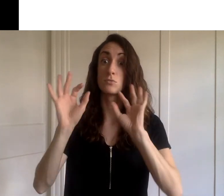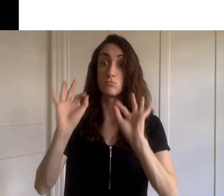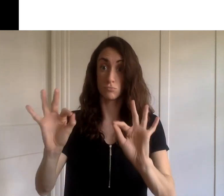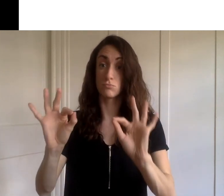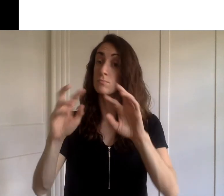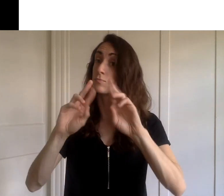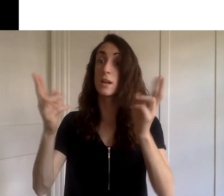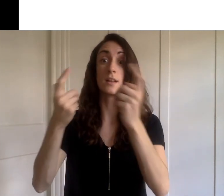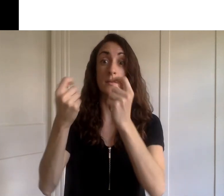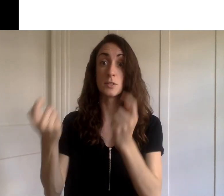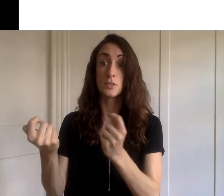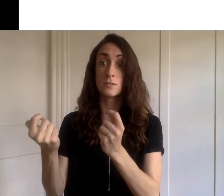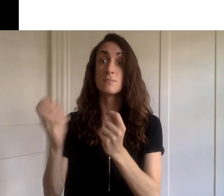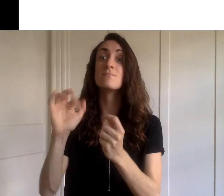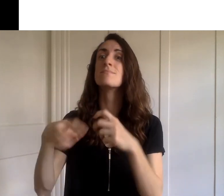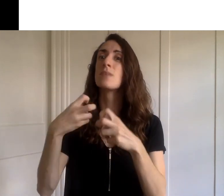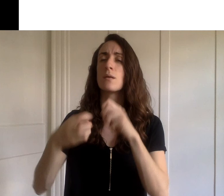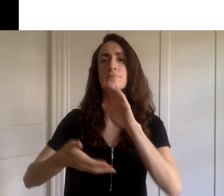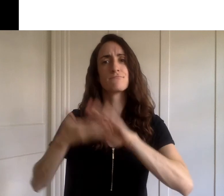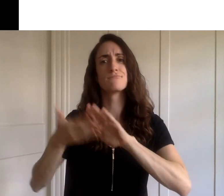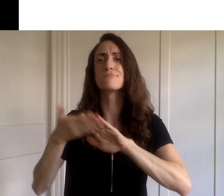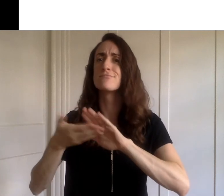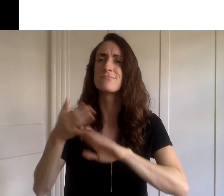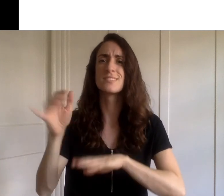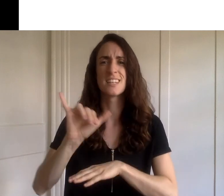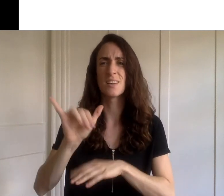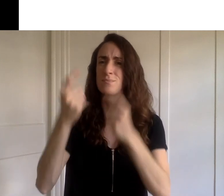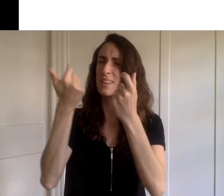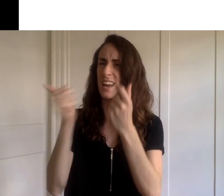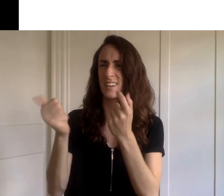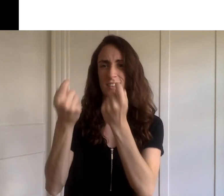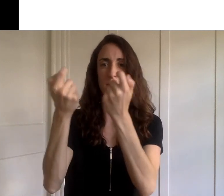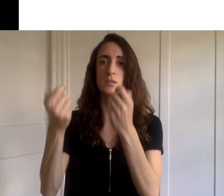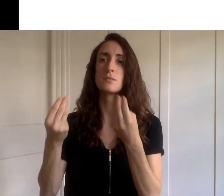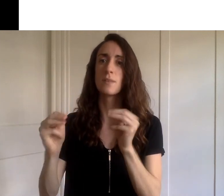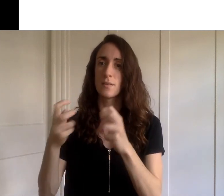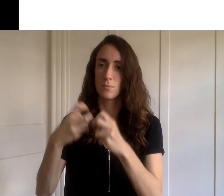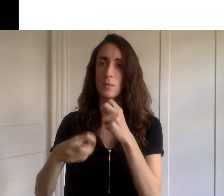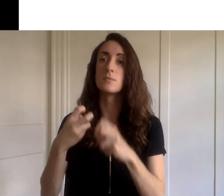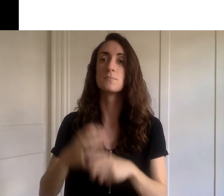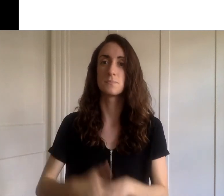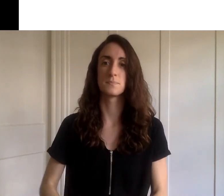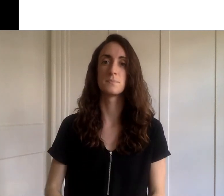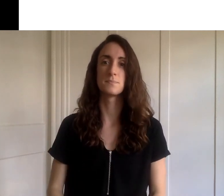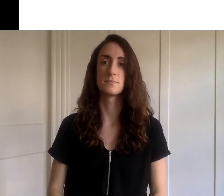Once you've got those coefficients to be the same or opposite numbers, the problem works exactly the same as any